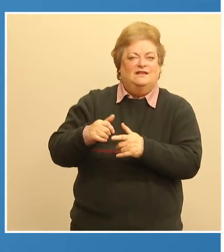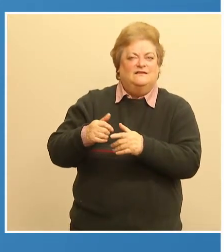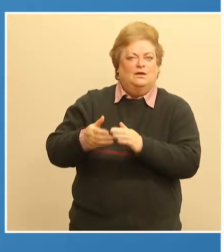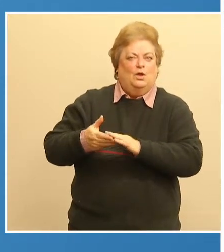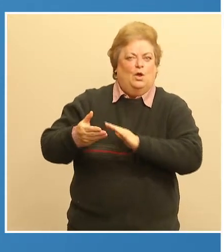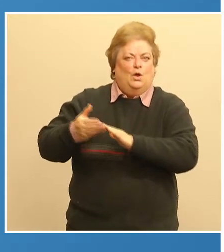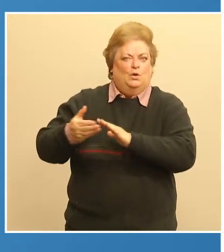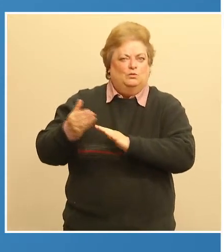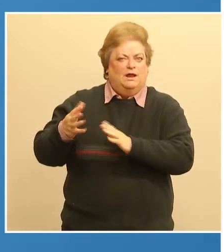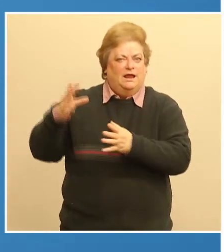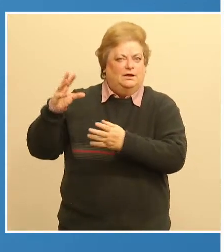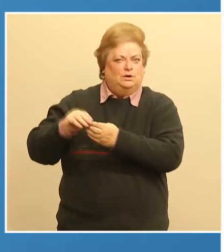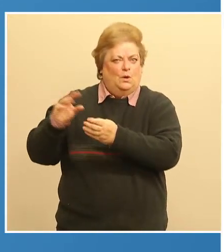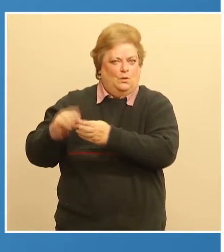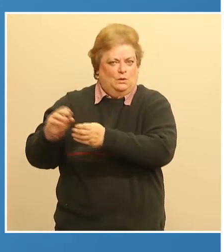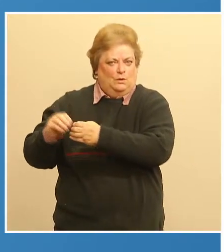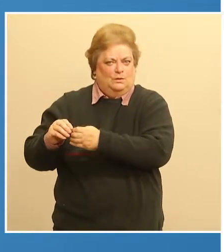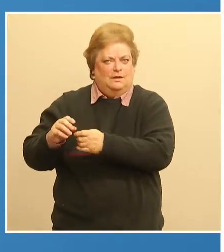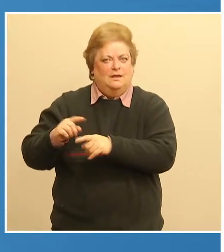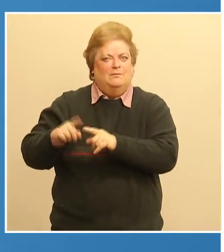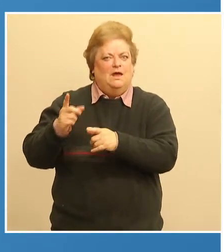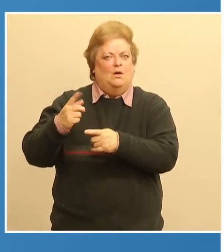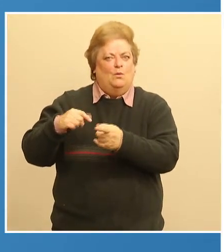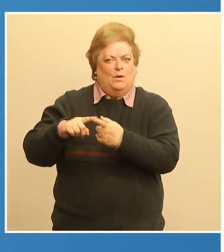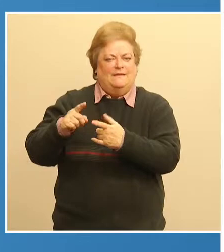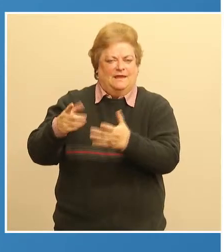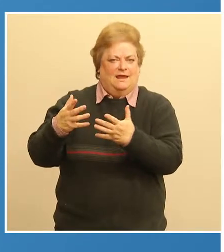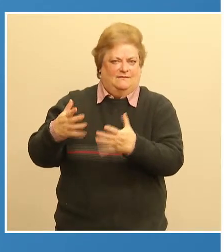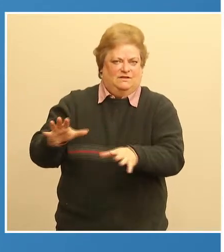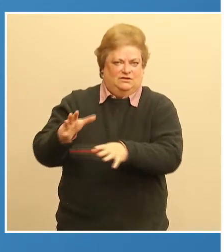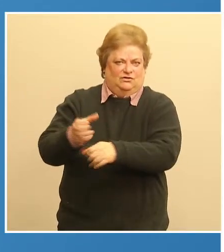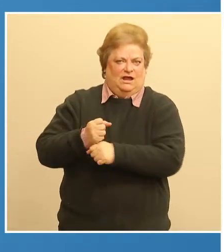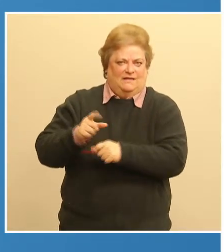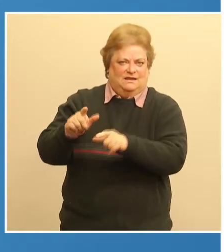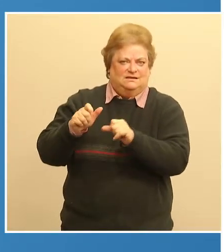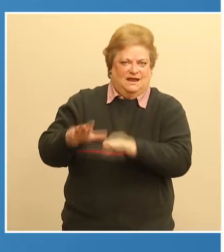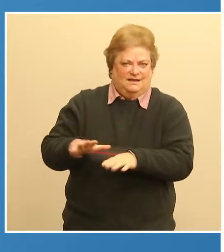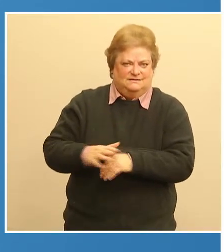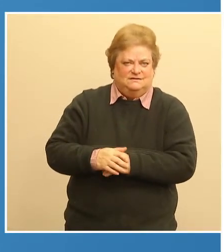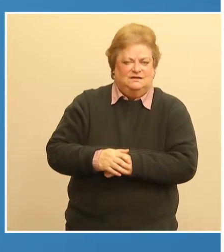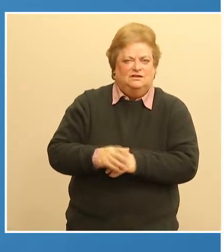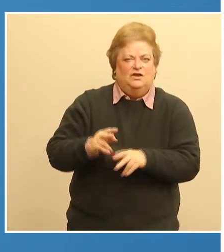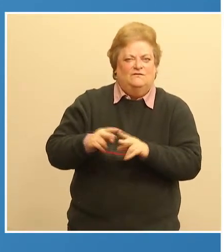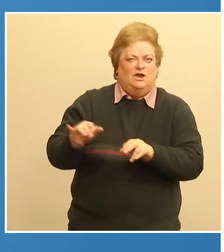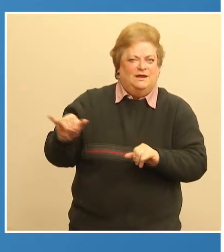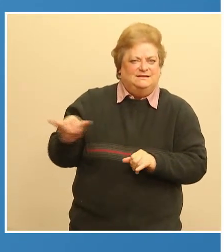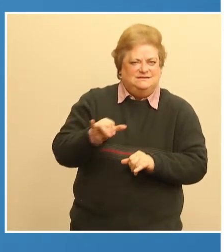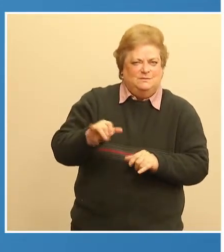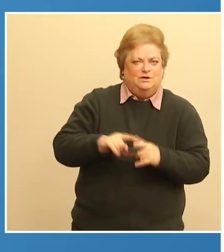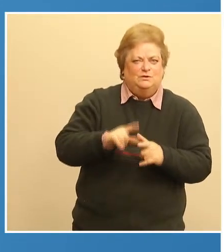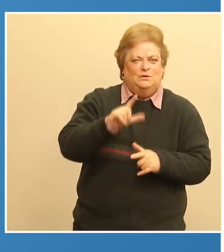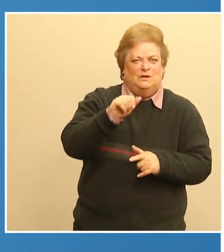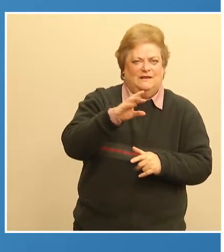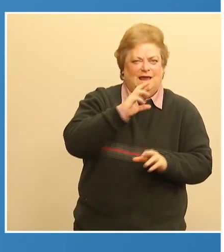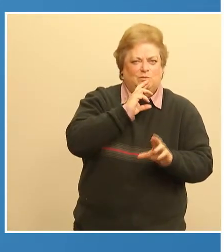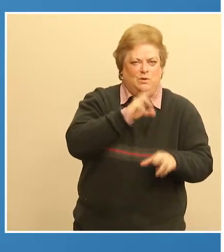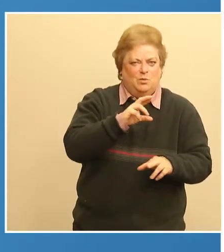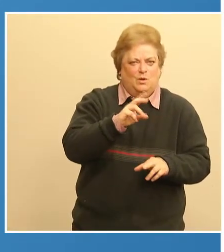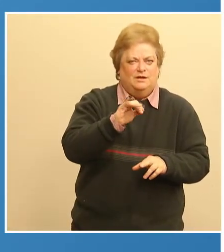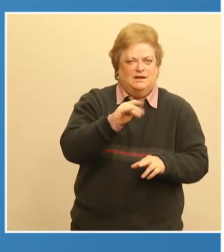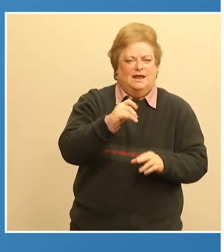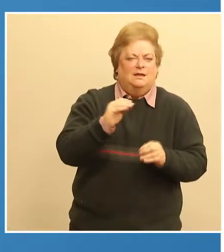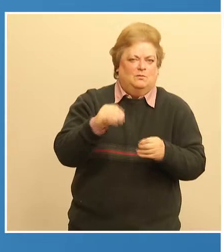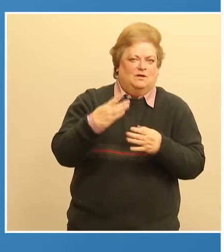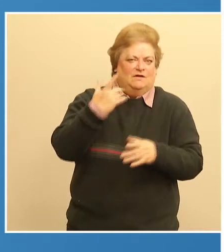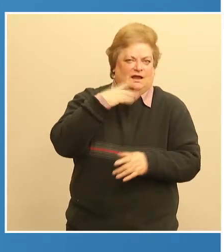all our cases in Lancaster County, but by when they were tested. So again, this is very similar to the lab report date chart and provided for